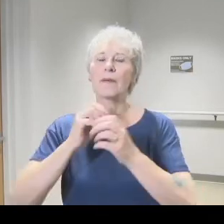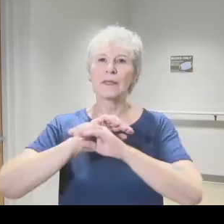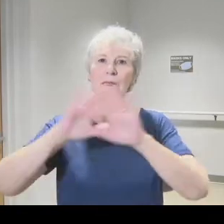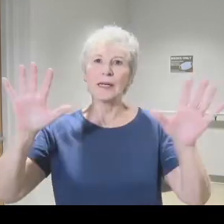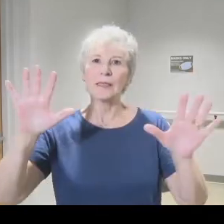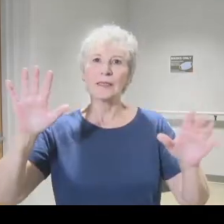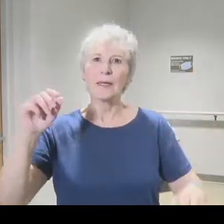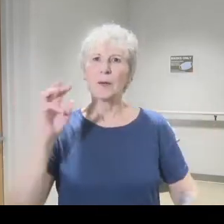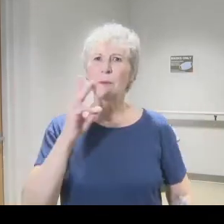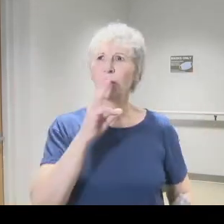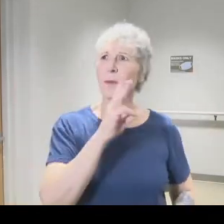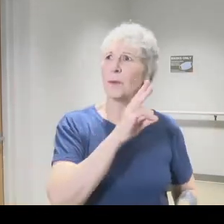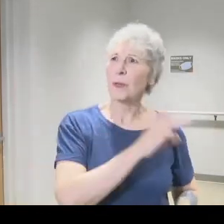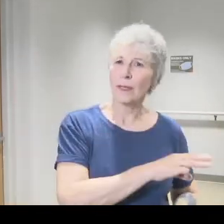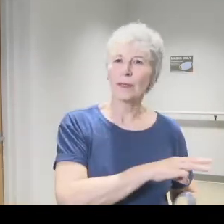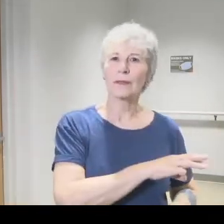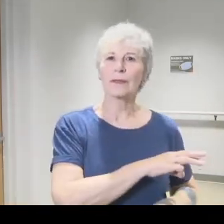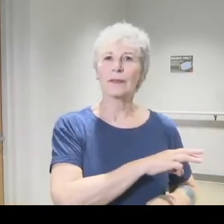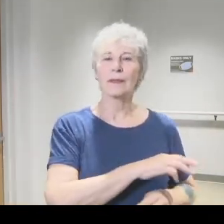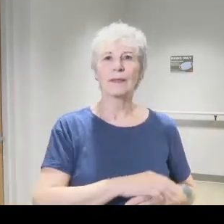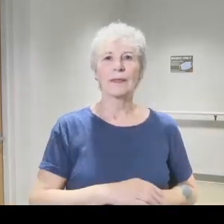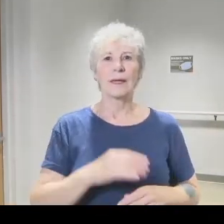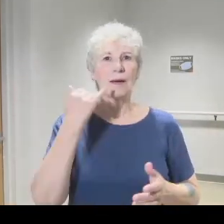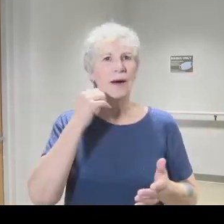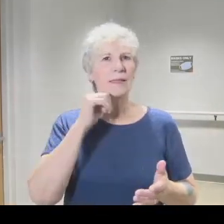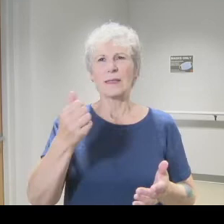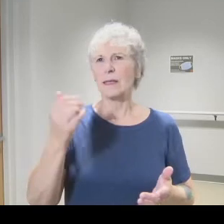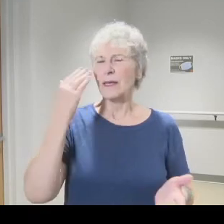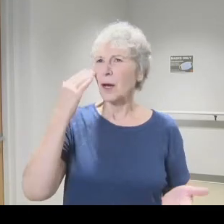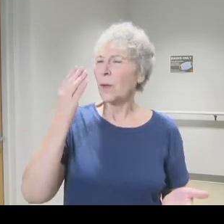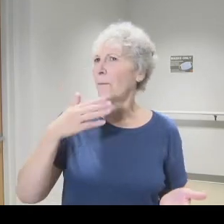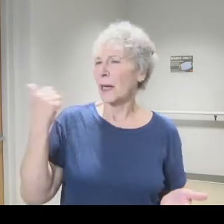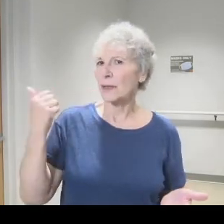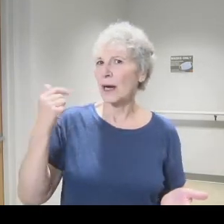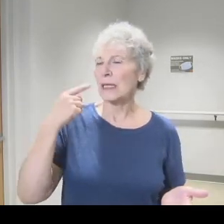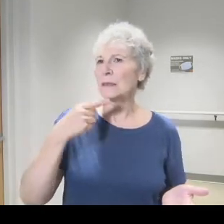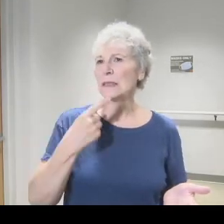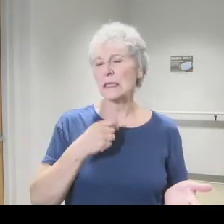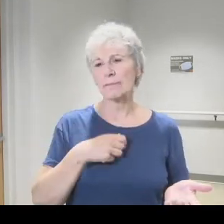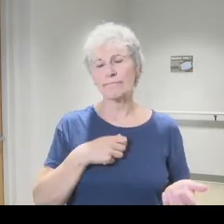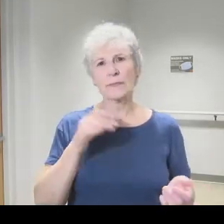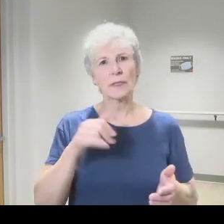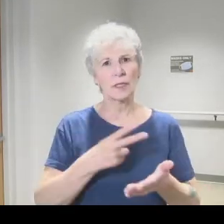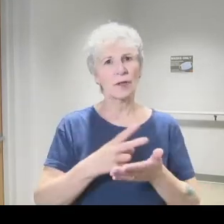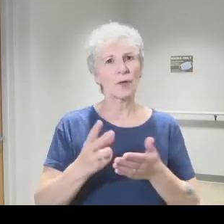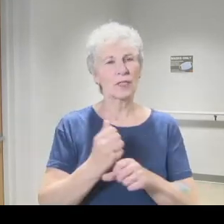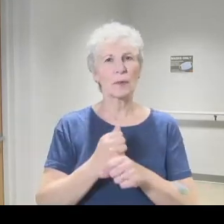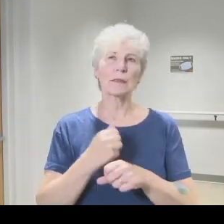right? Huh. You know, if I didn't know better, I'd say that verse makes it look